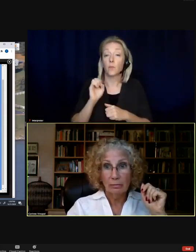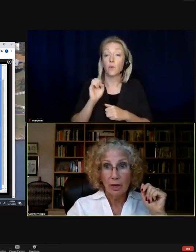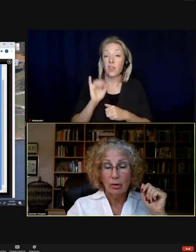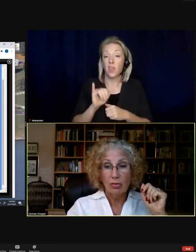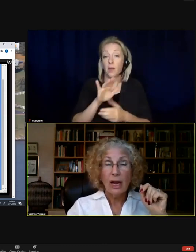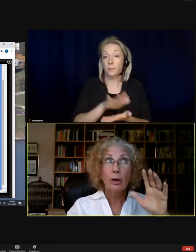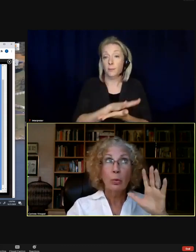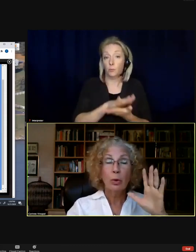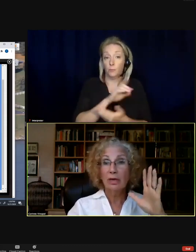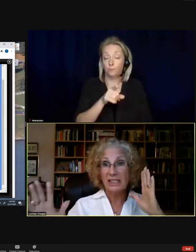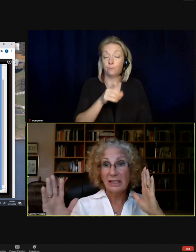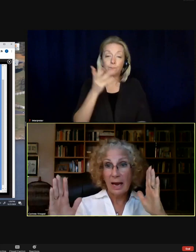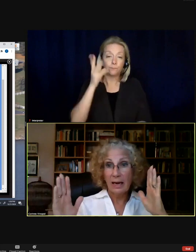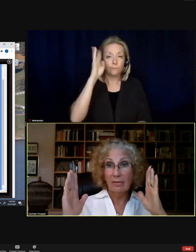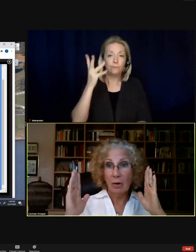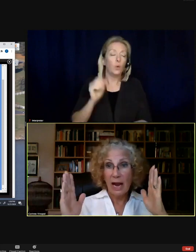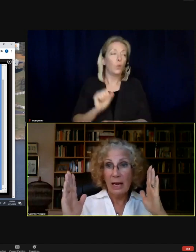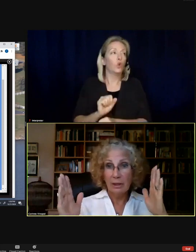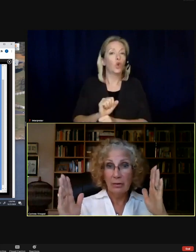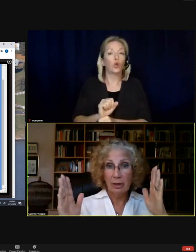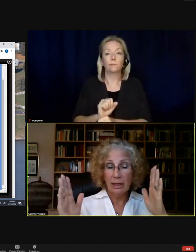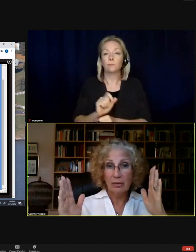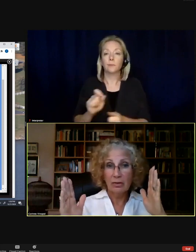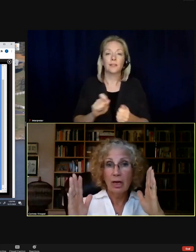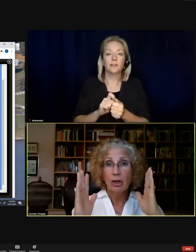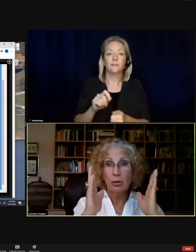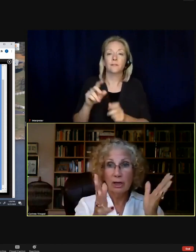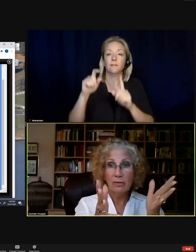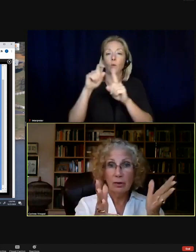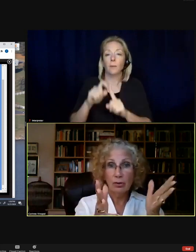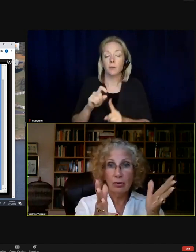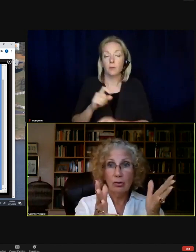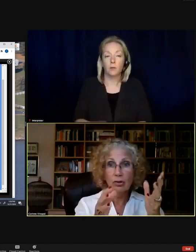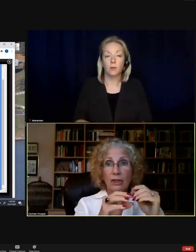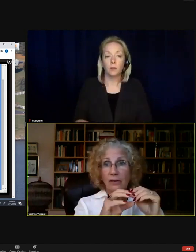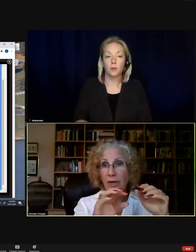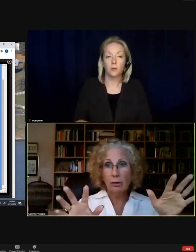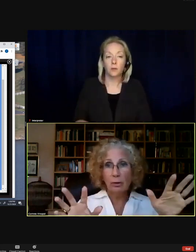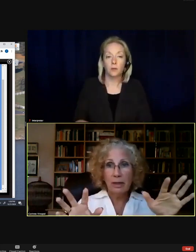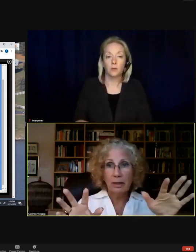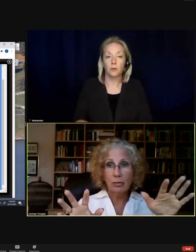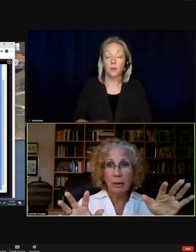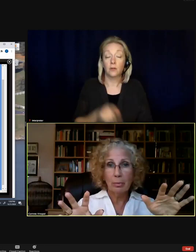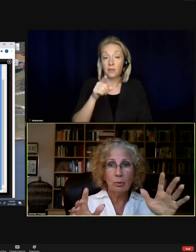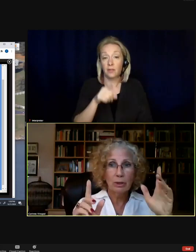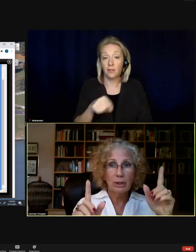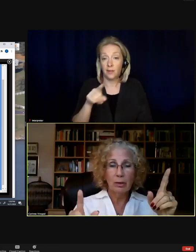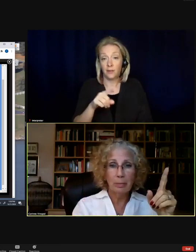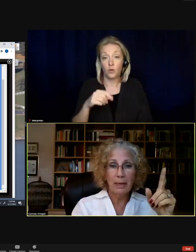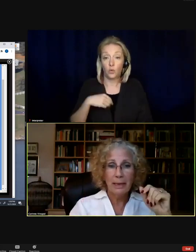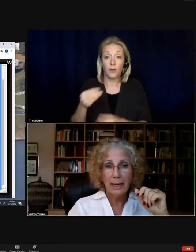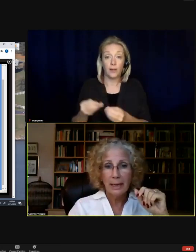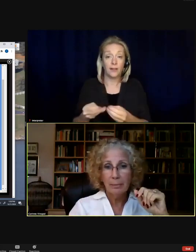worksheet. So say you're working on a set vocabulary list. You can give the students these finger spelling scrambles